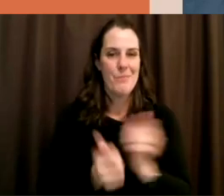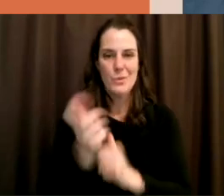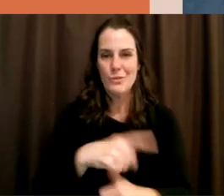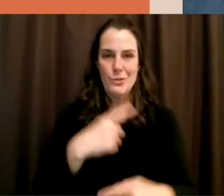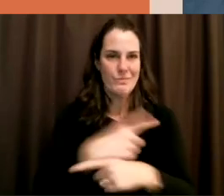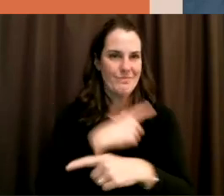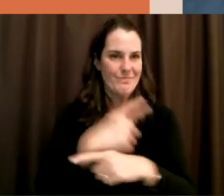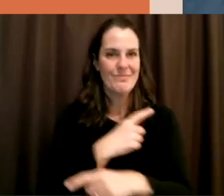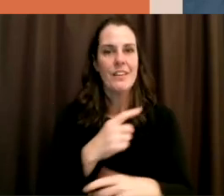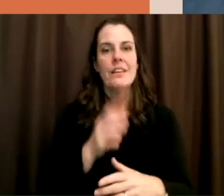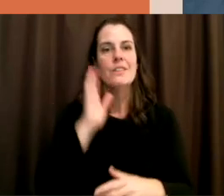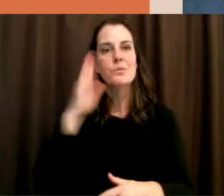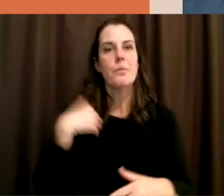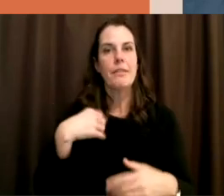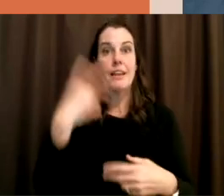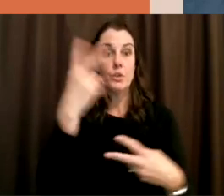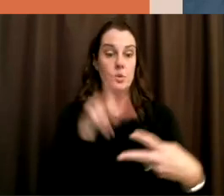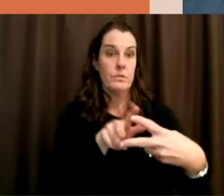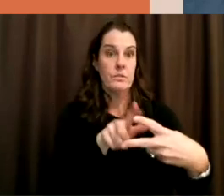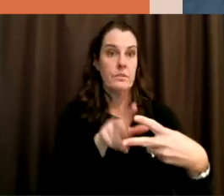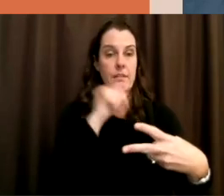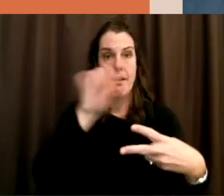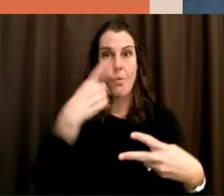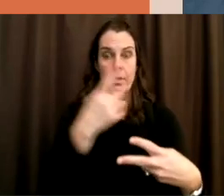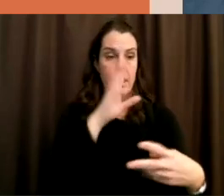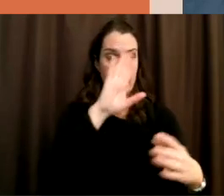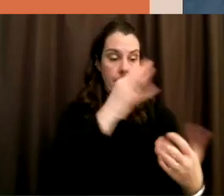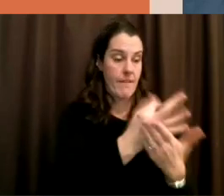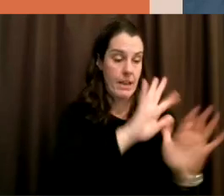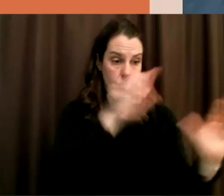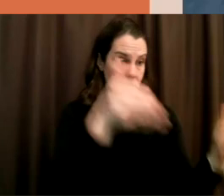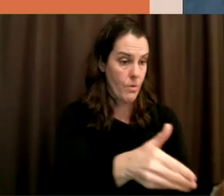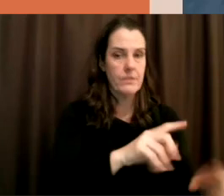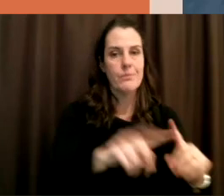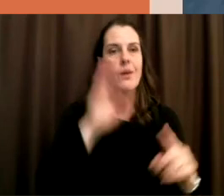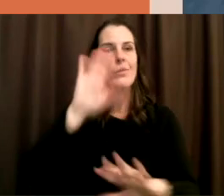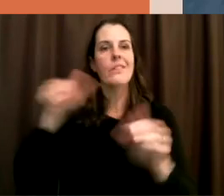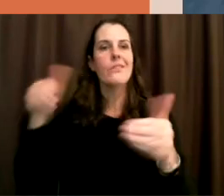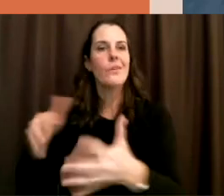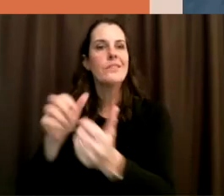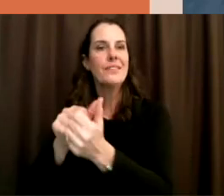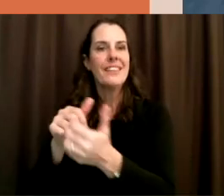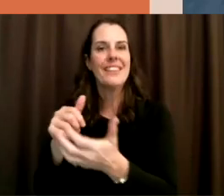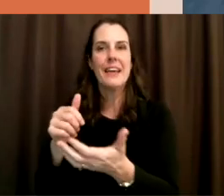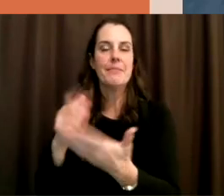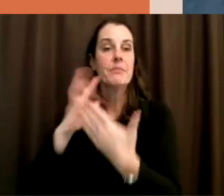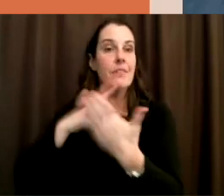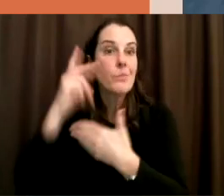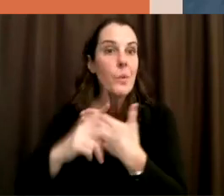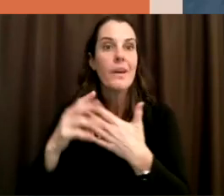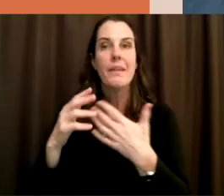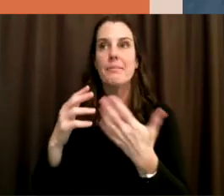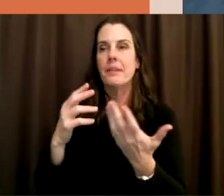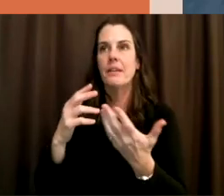be two-pronged, right? It's not just going to focus on your finances. It's also going to focus on your program and